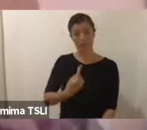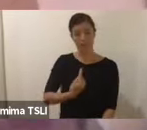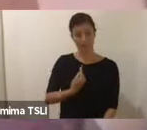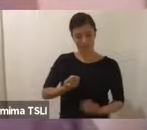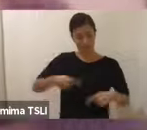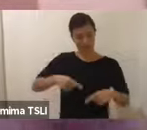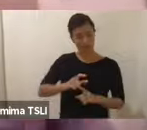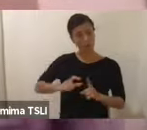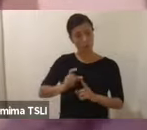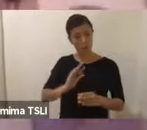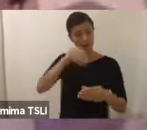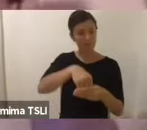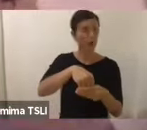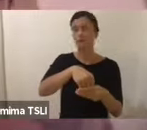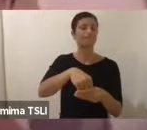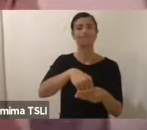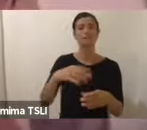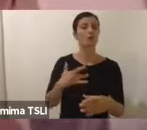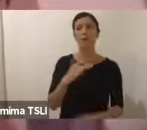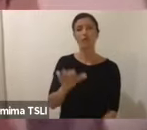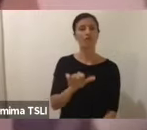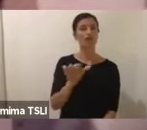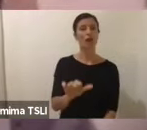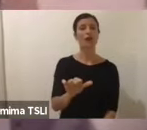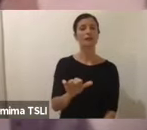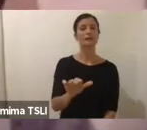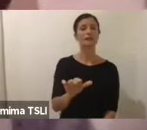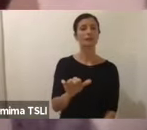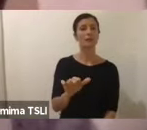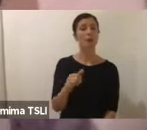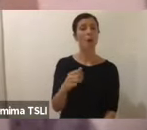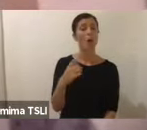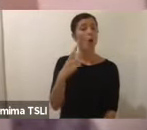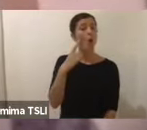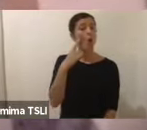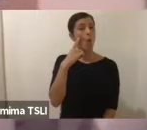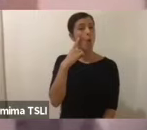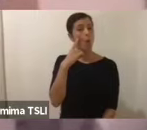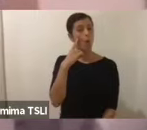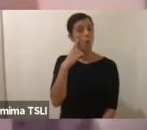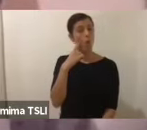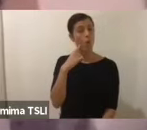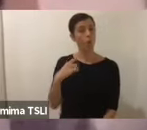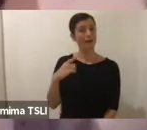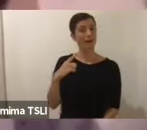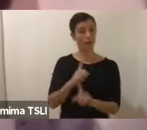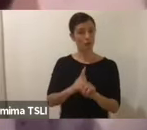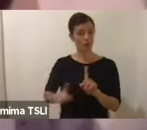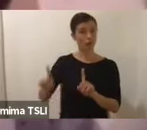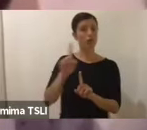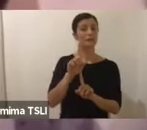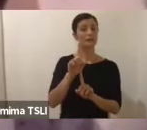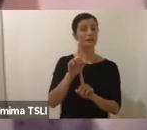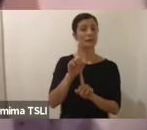it's telling white supremacy used to be used only for the extreme uh white racists